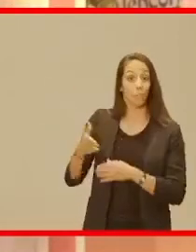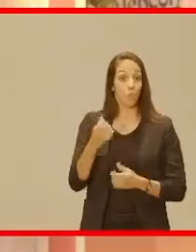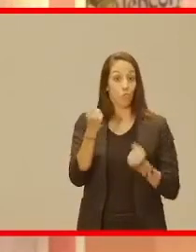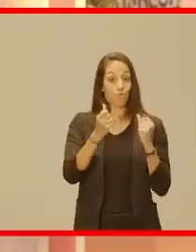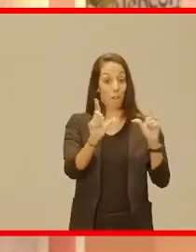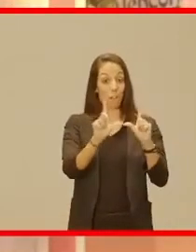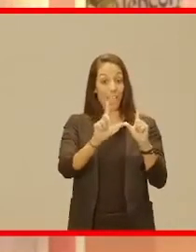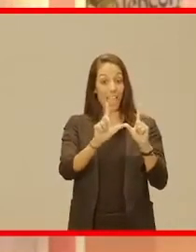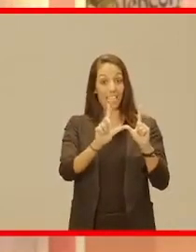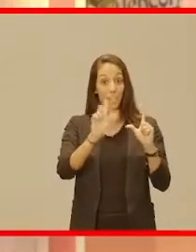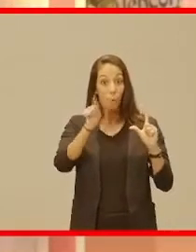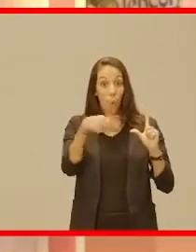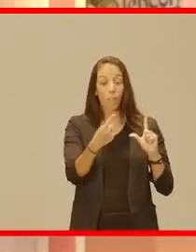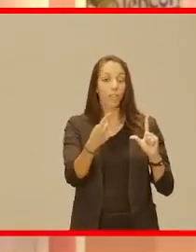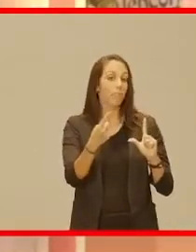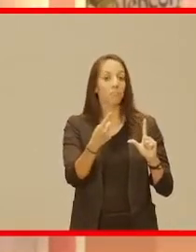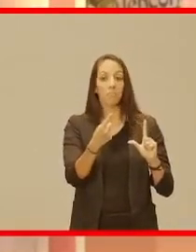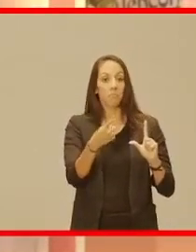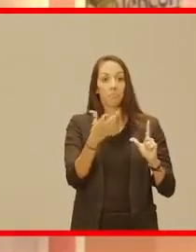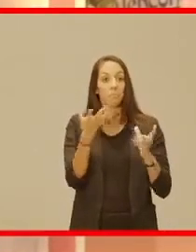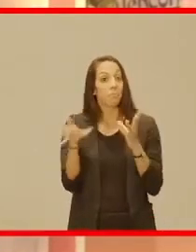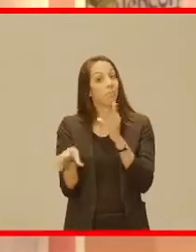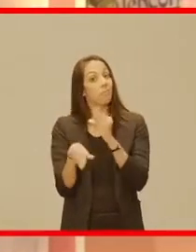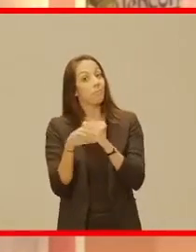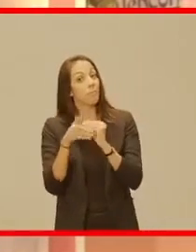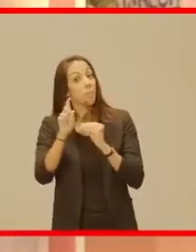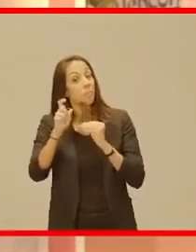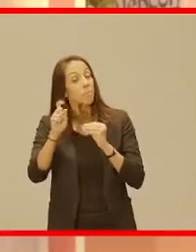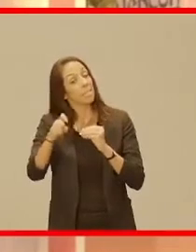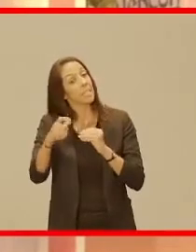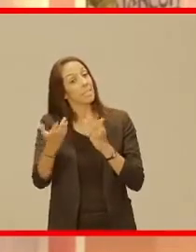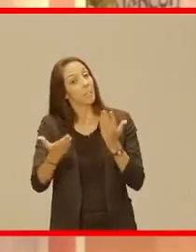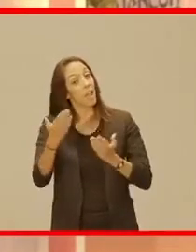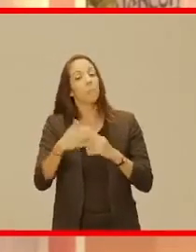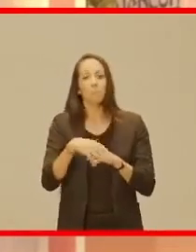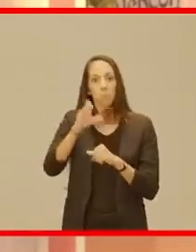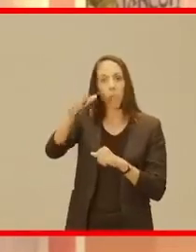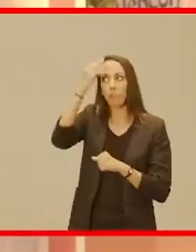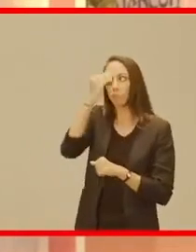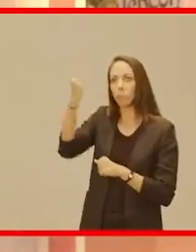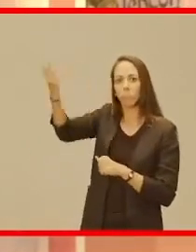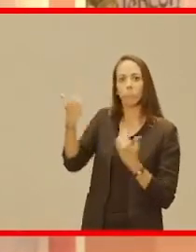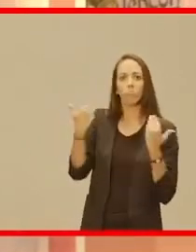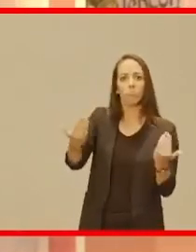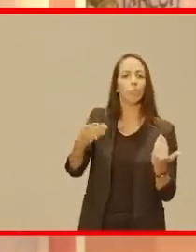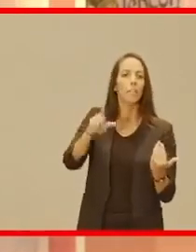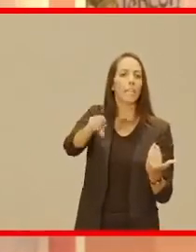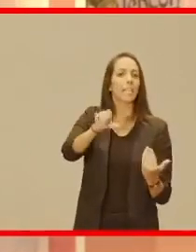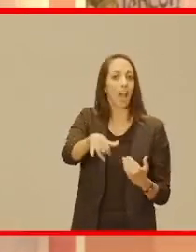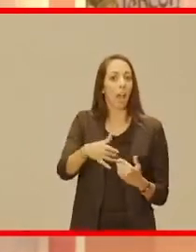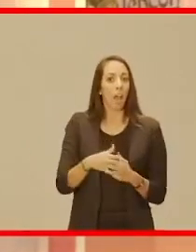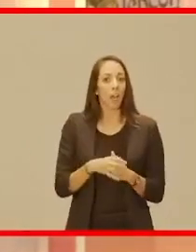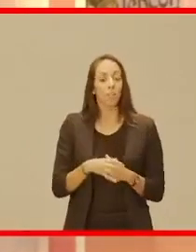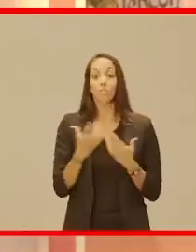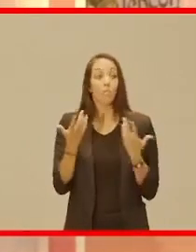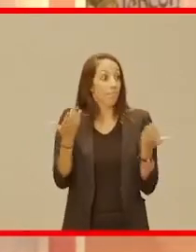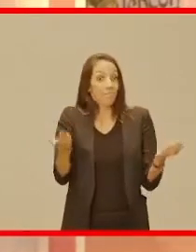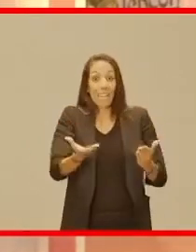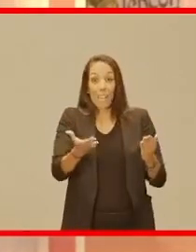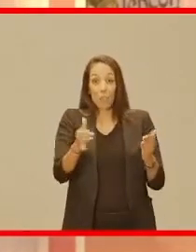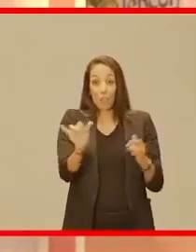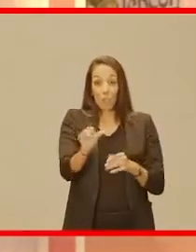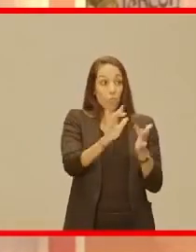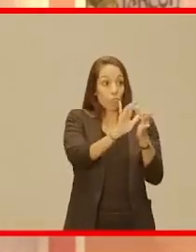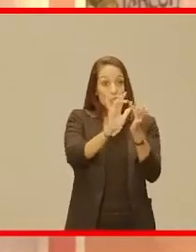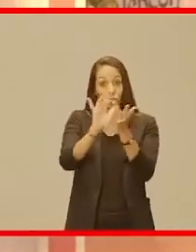Right. Maybe it's something else. And so, you know, working together, working with your colleagues here, and, you know,